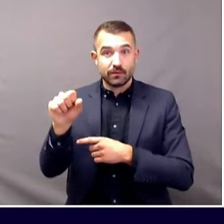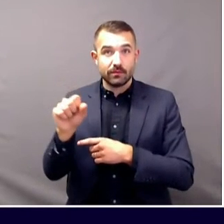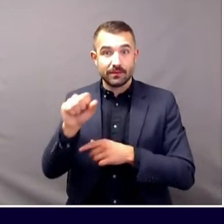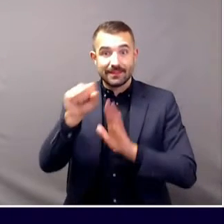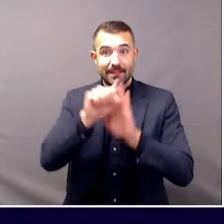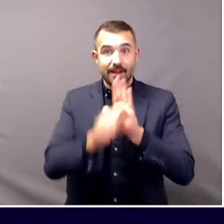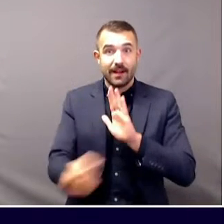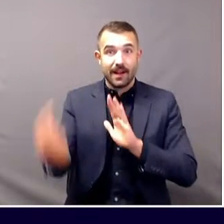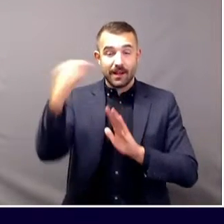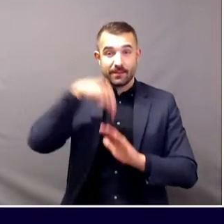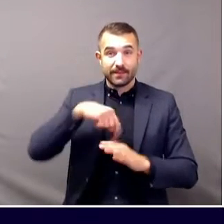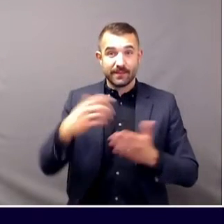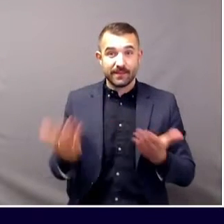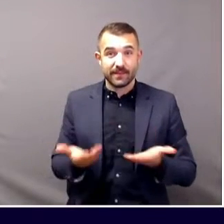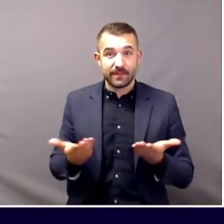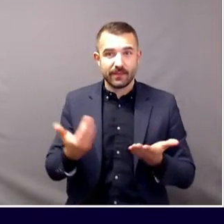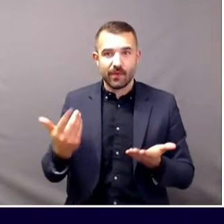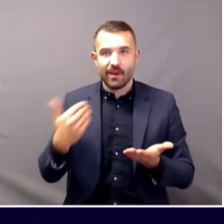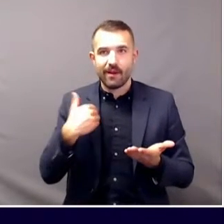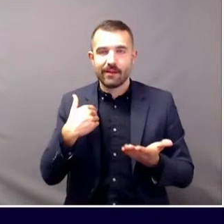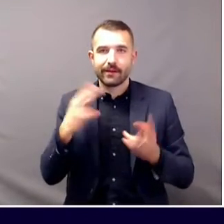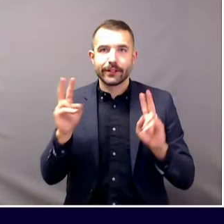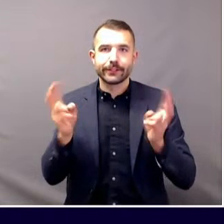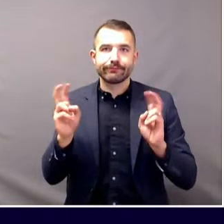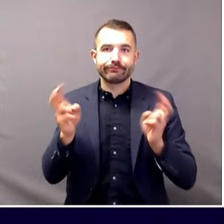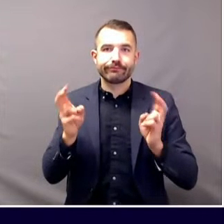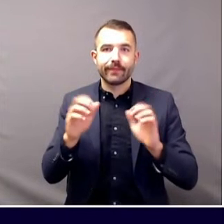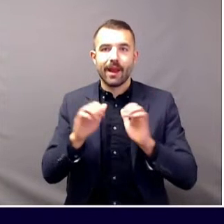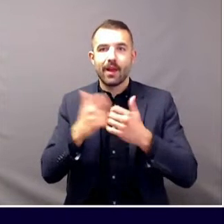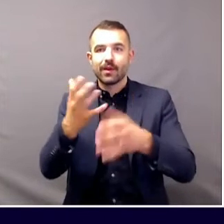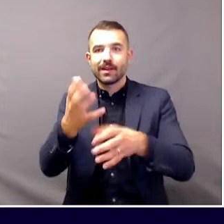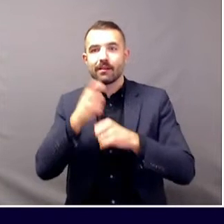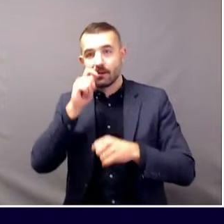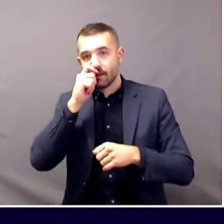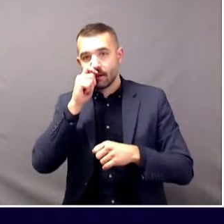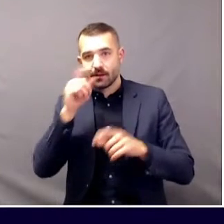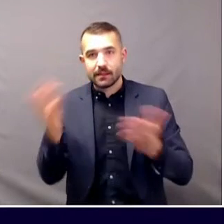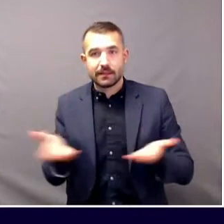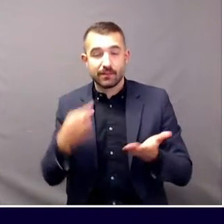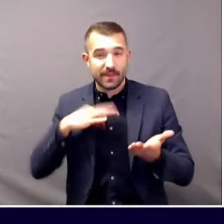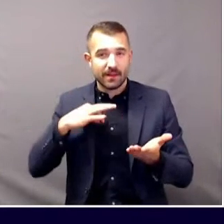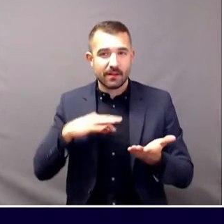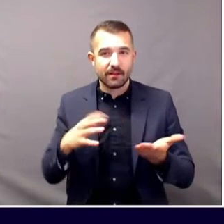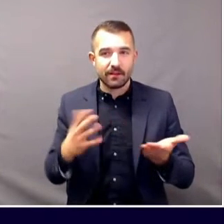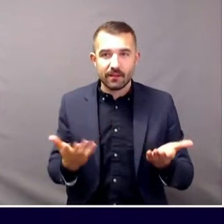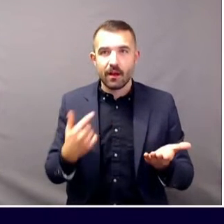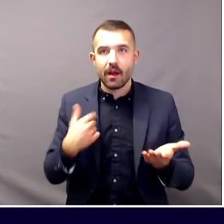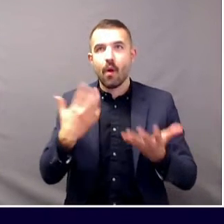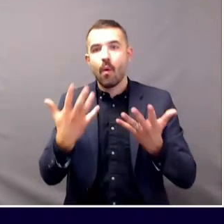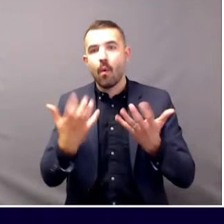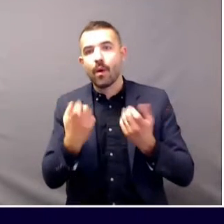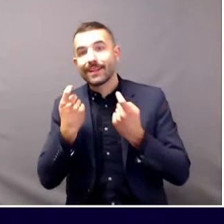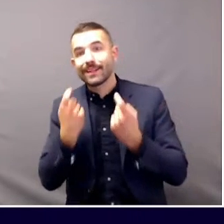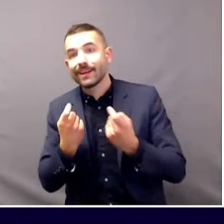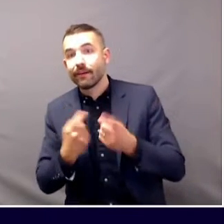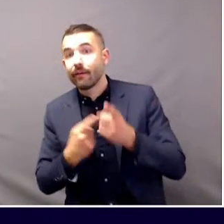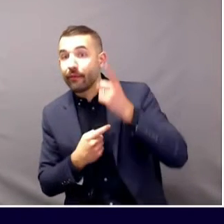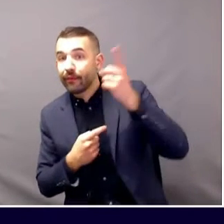suggestion sheet for people coming from there who want to do things like ski this winter to get that test in a most efficient